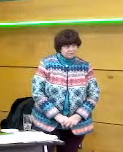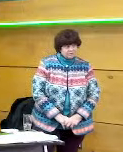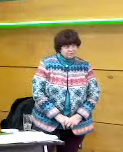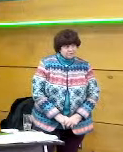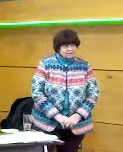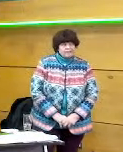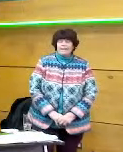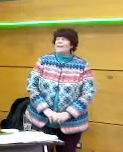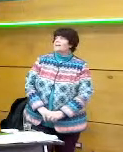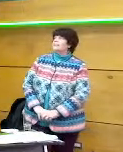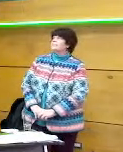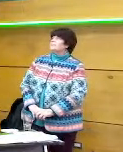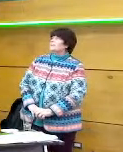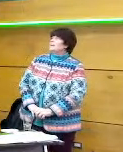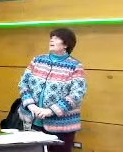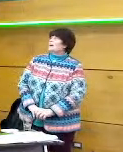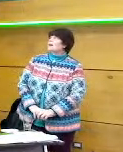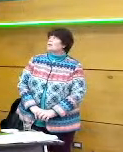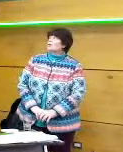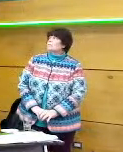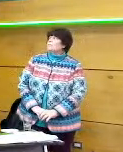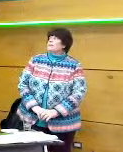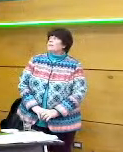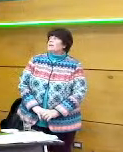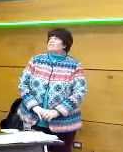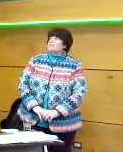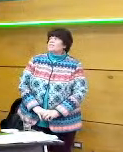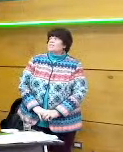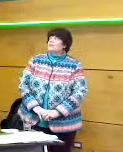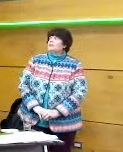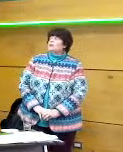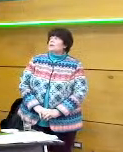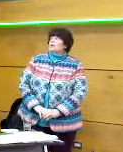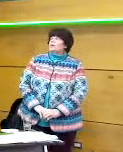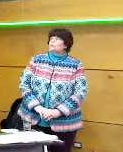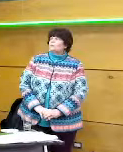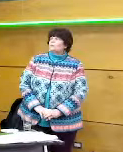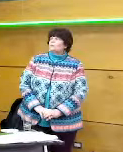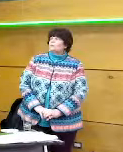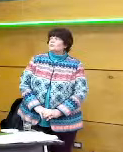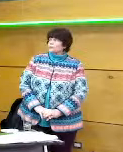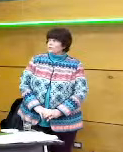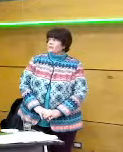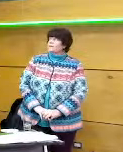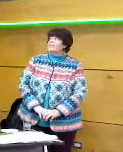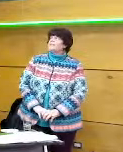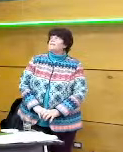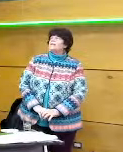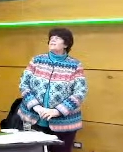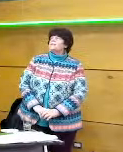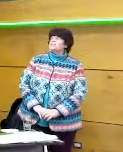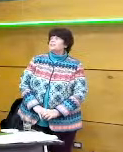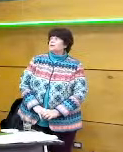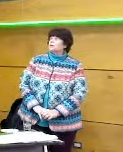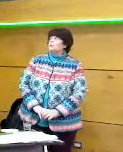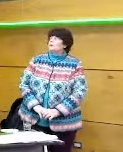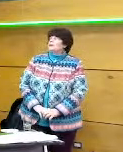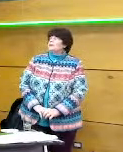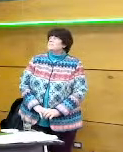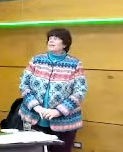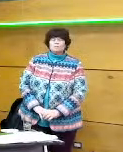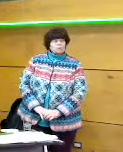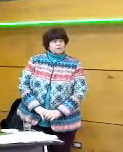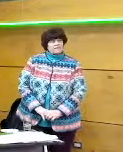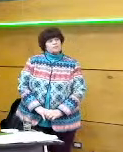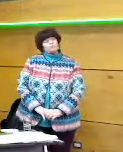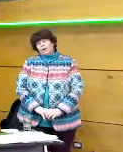means. And if they circle it, they need to know,